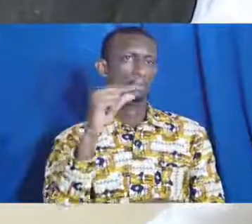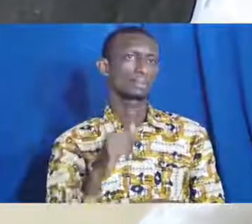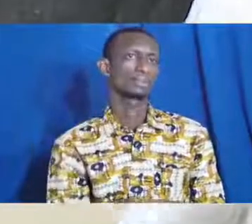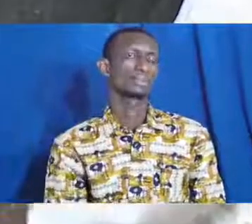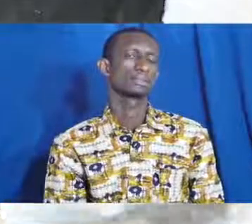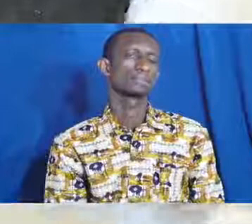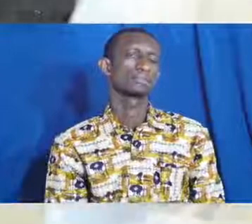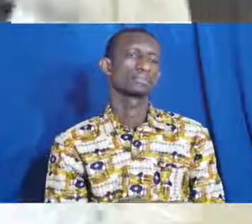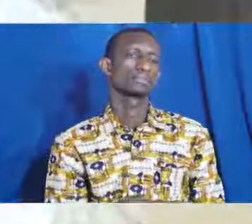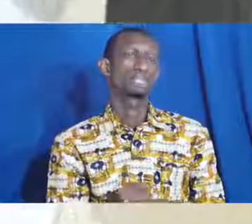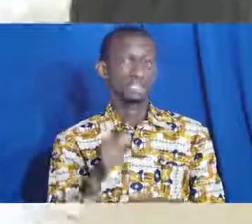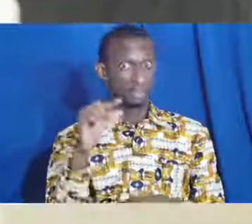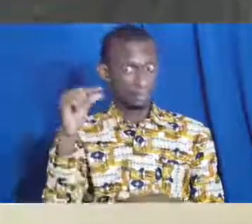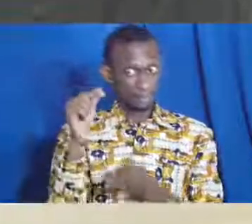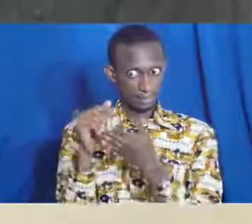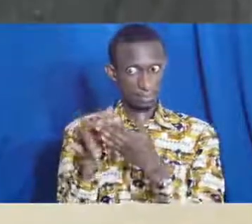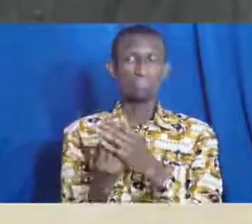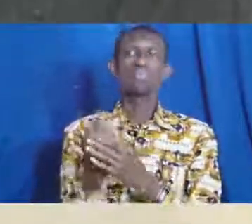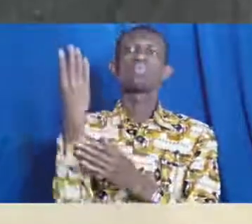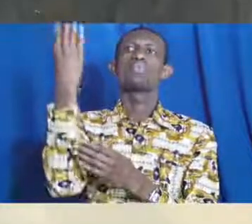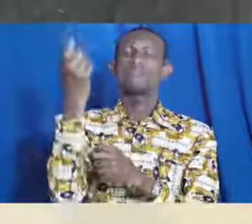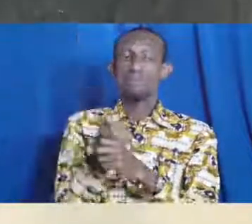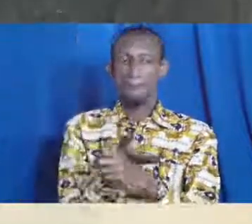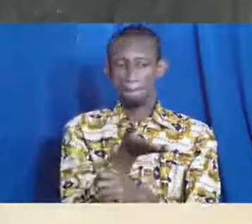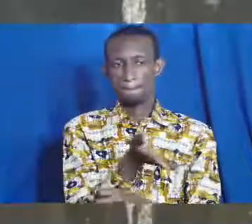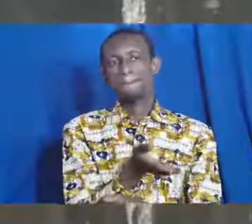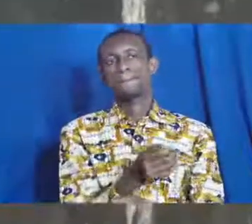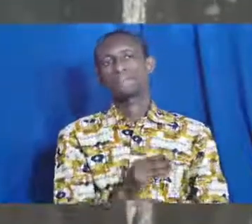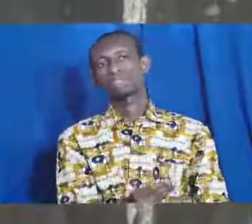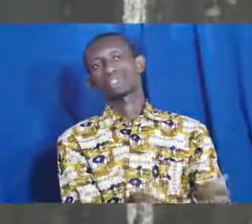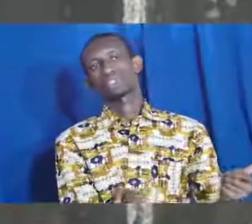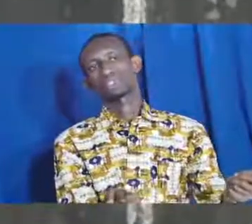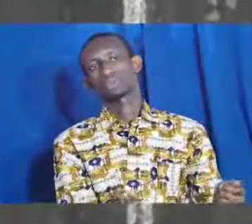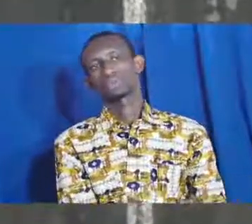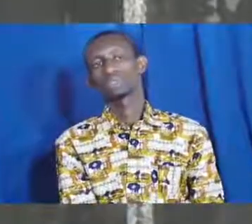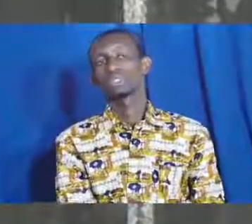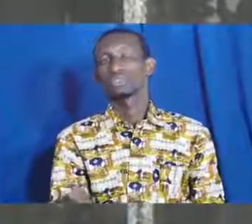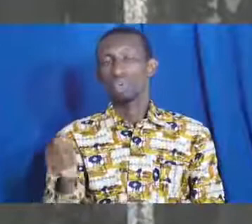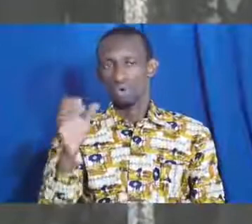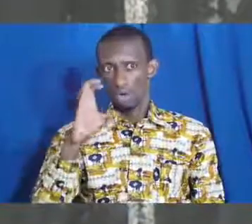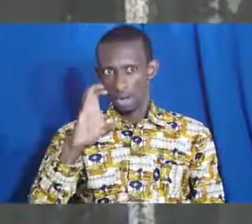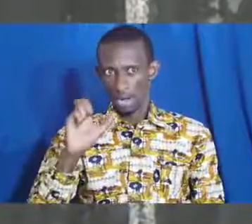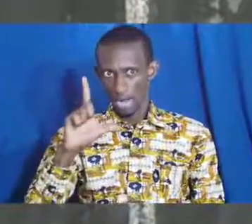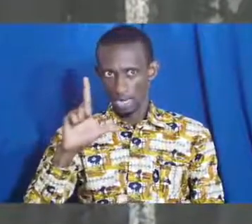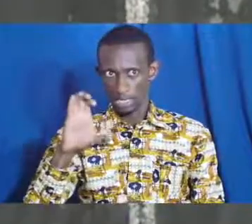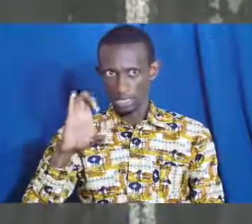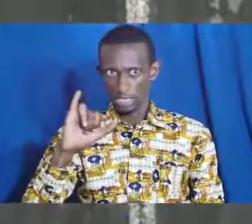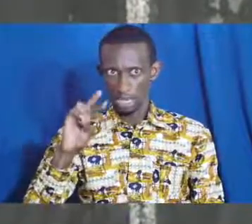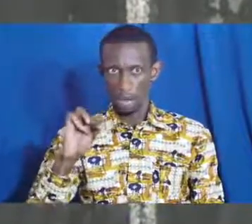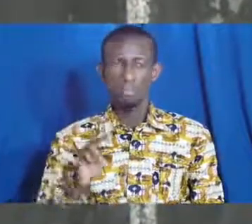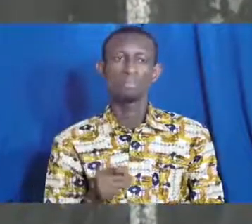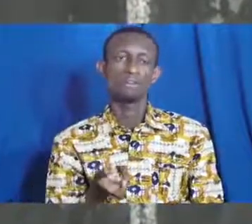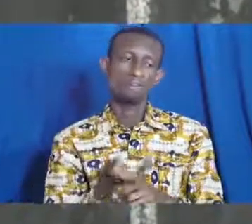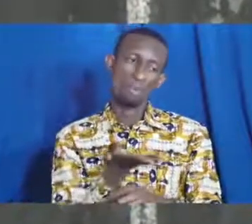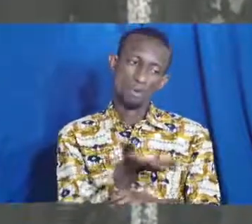is the gas that is being produced, is just coming out of the solution. So the calcium is used up now. So that is